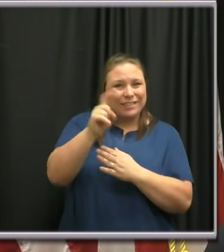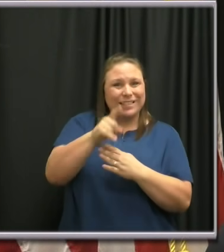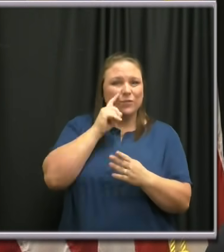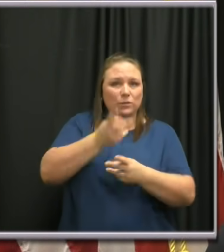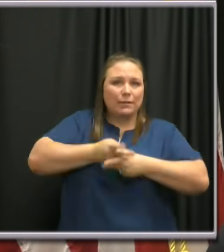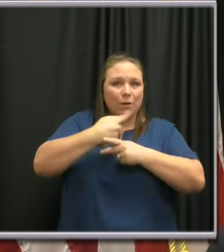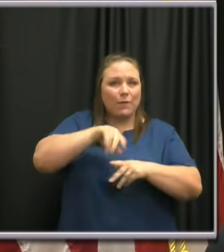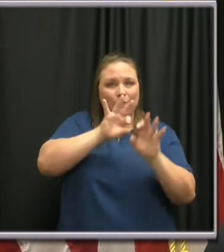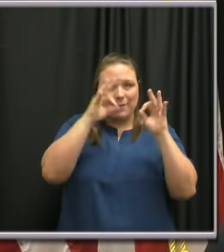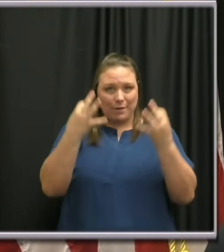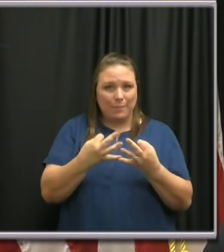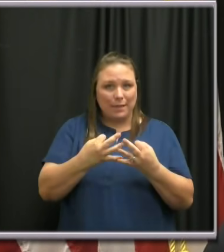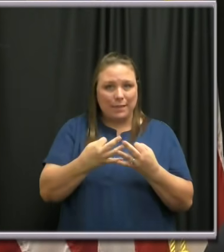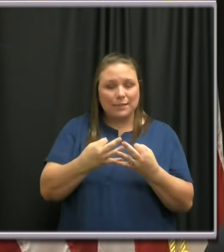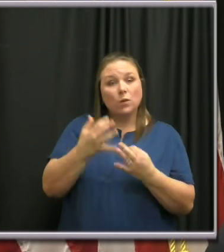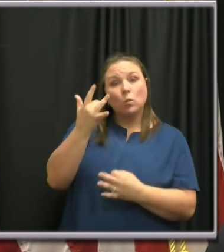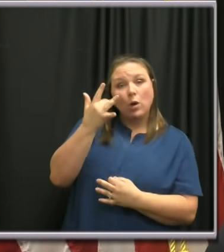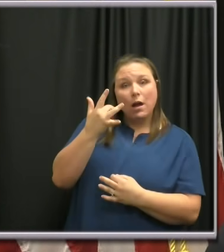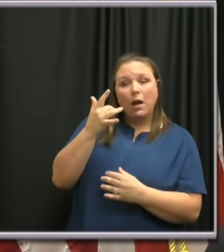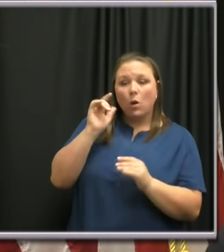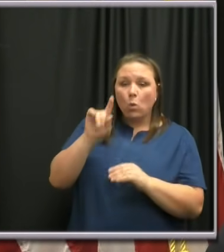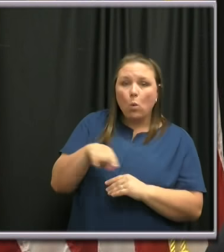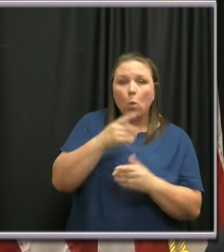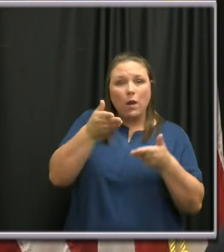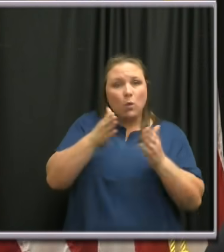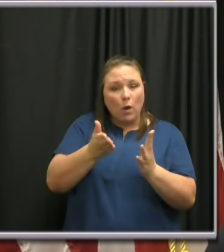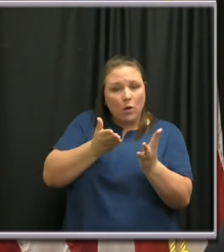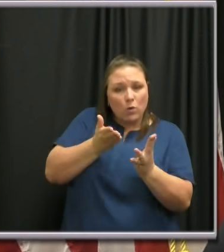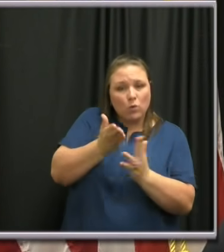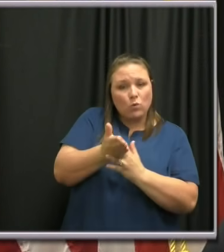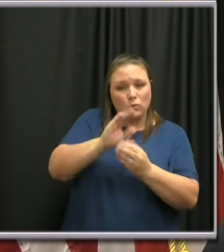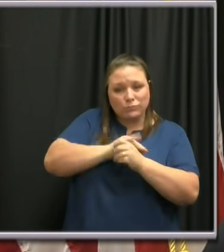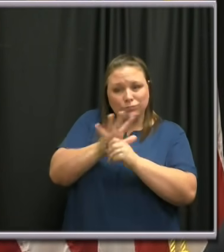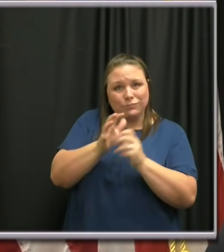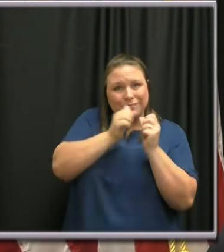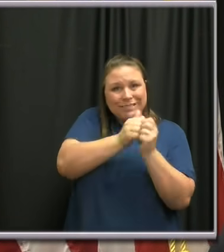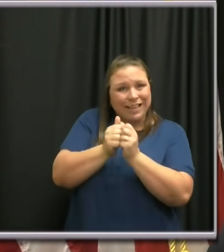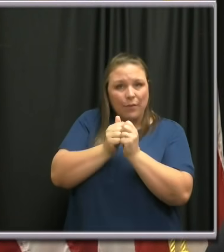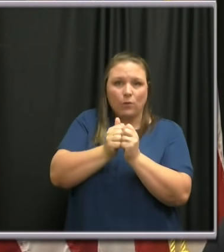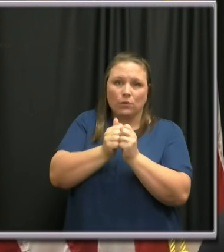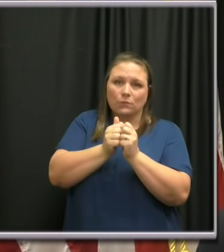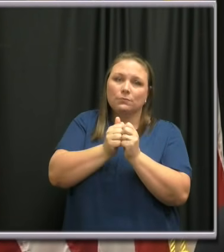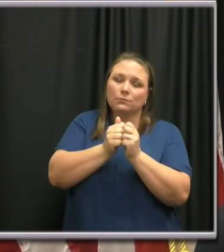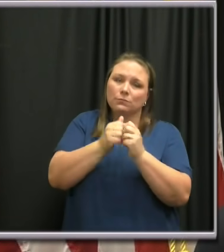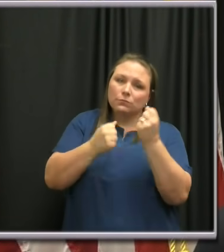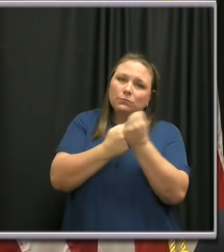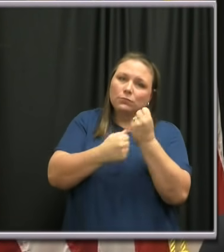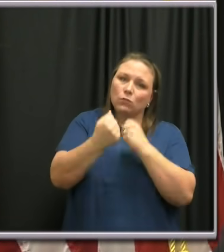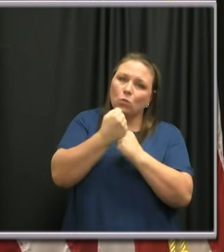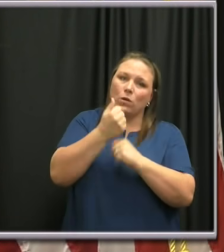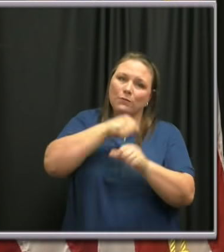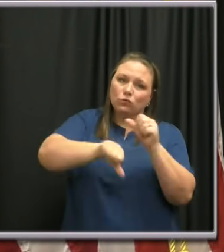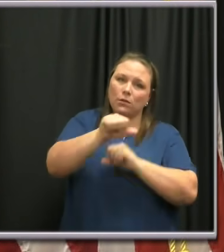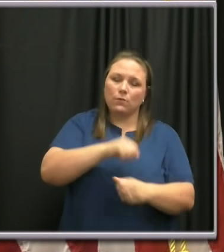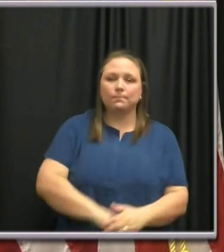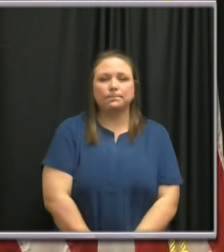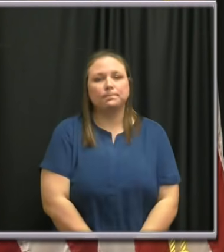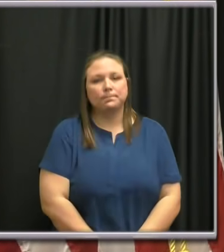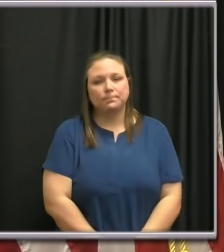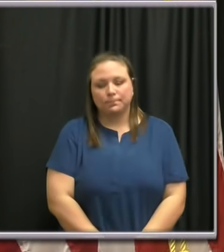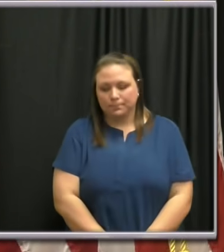care for our families. Because the only way we'll make it through this pandemic is together. Thank you.